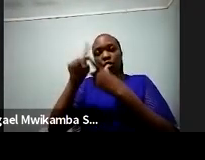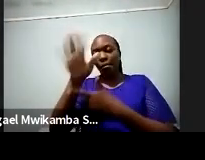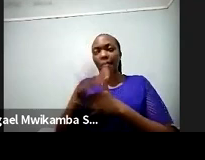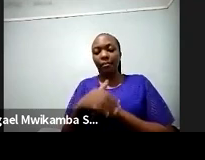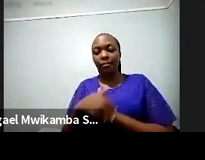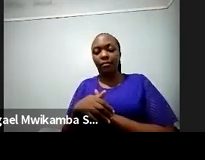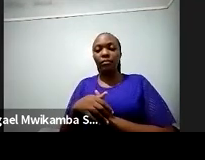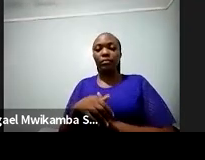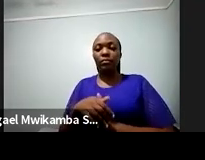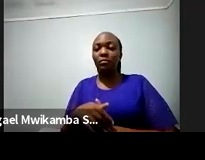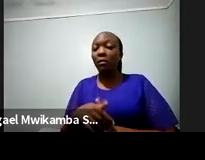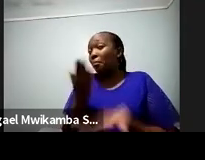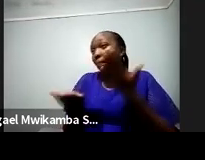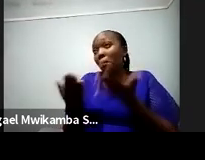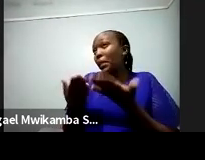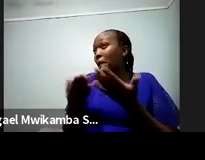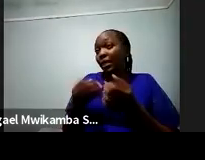Unless you don't have any.